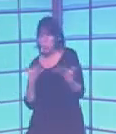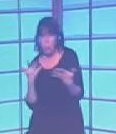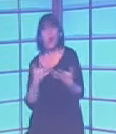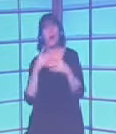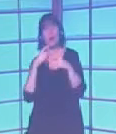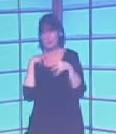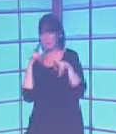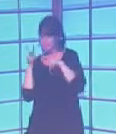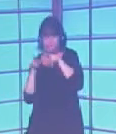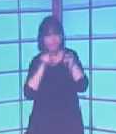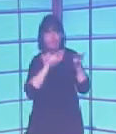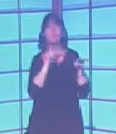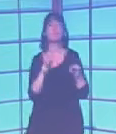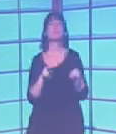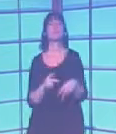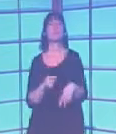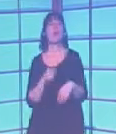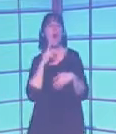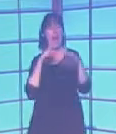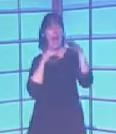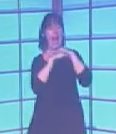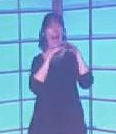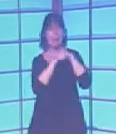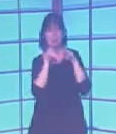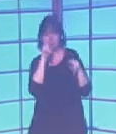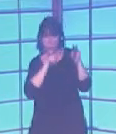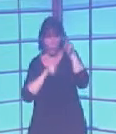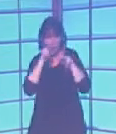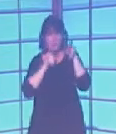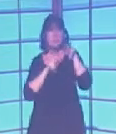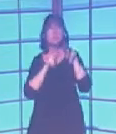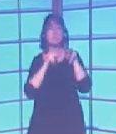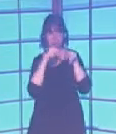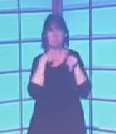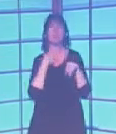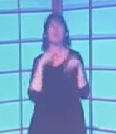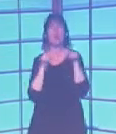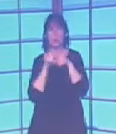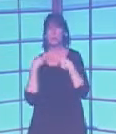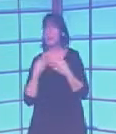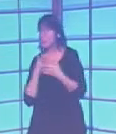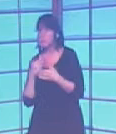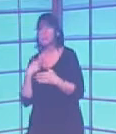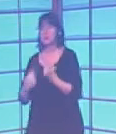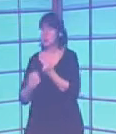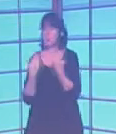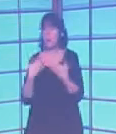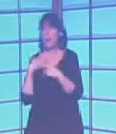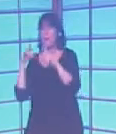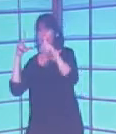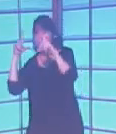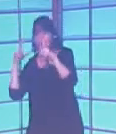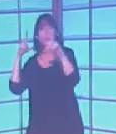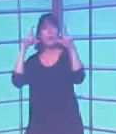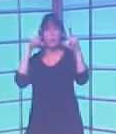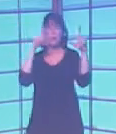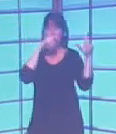Each access audit is also accompanied by a detailed access audit report, including photographs which help illustrate key points for